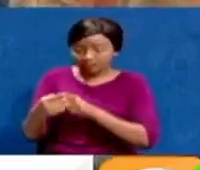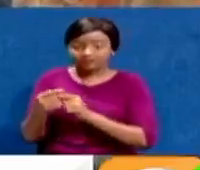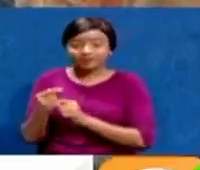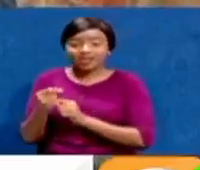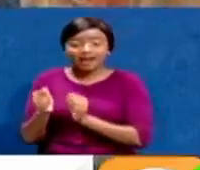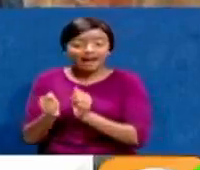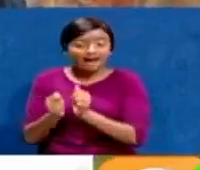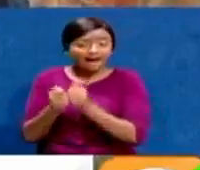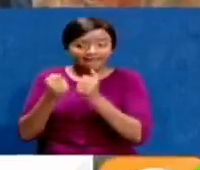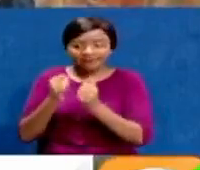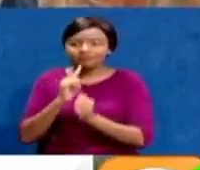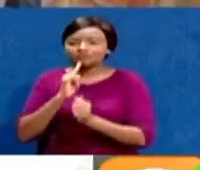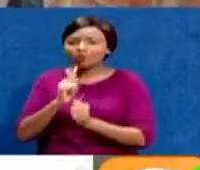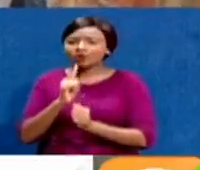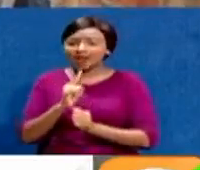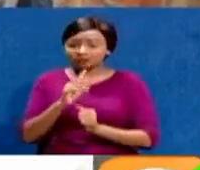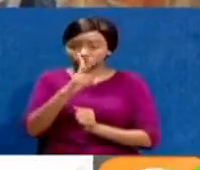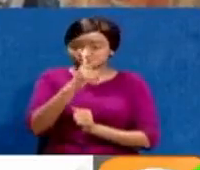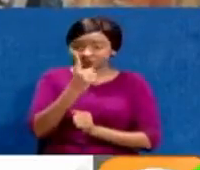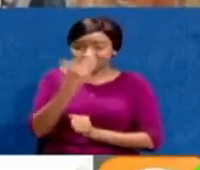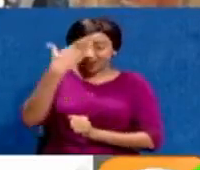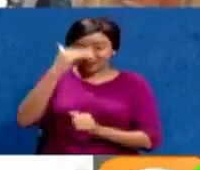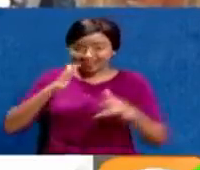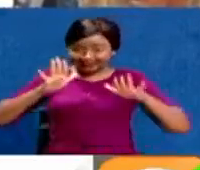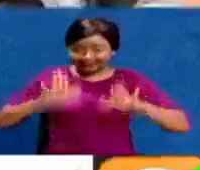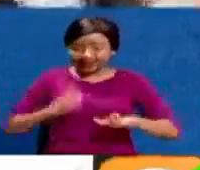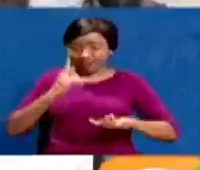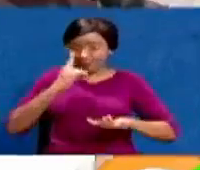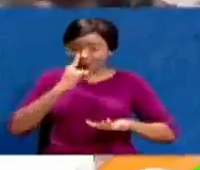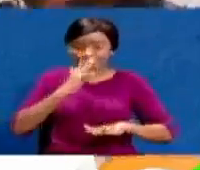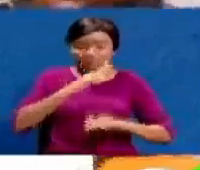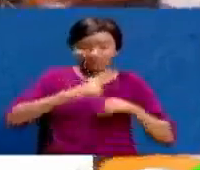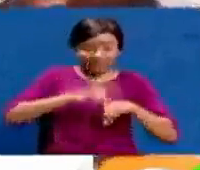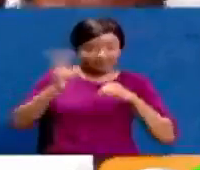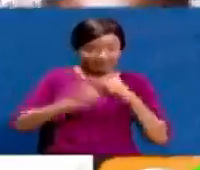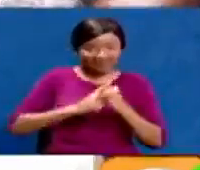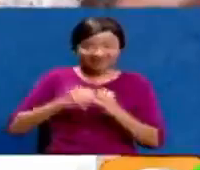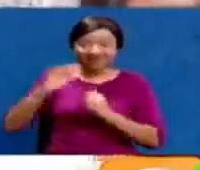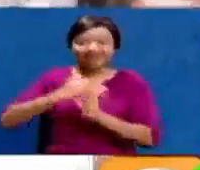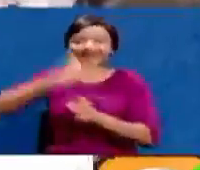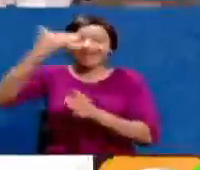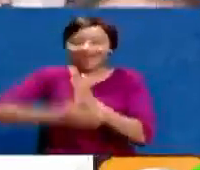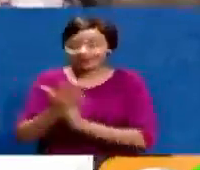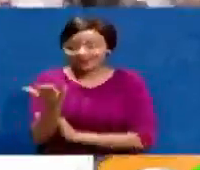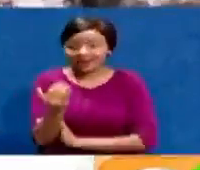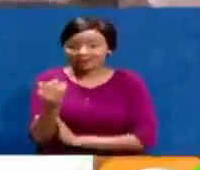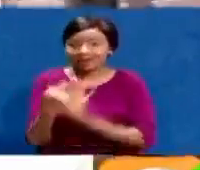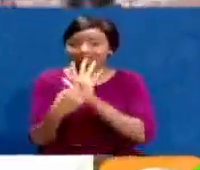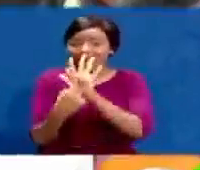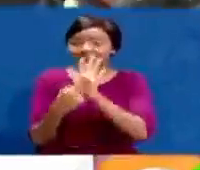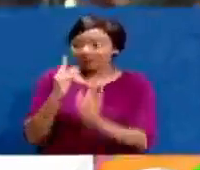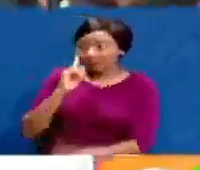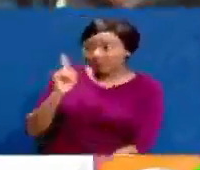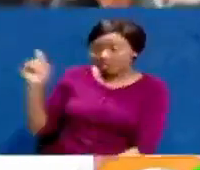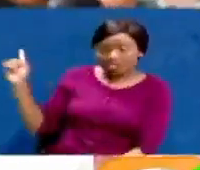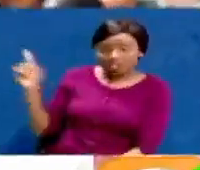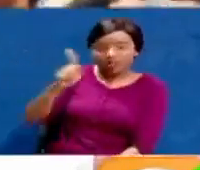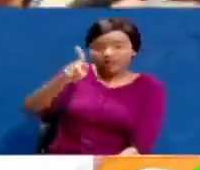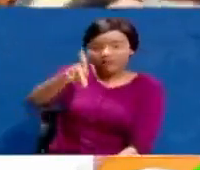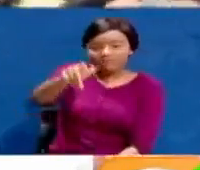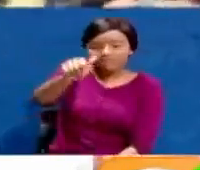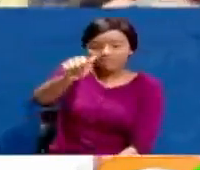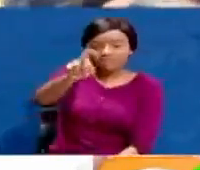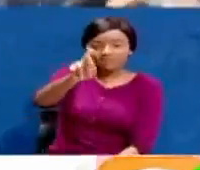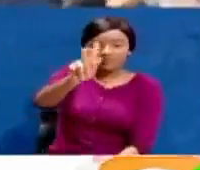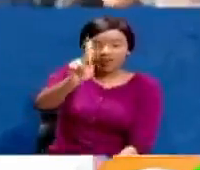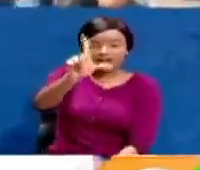and restricted movement in and out of Nairobi is coming to an end. At Witemere Market in Parklands, traders, who